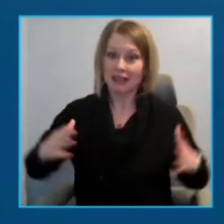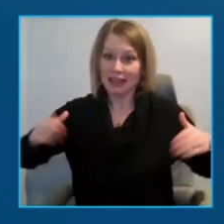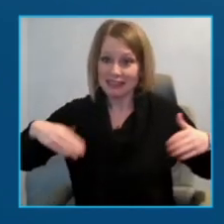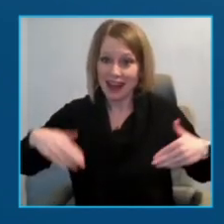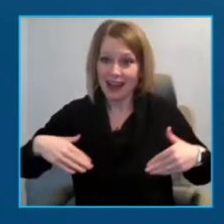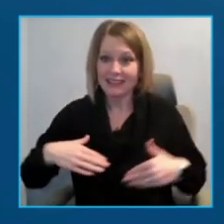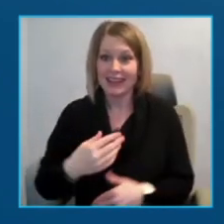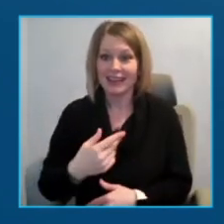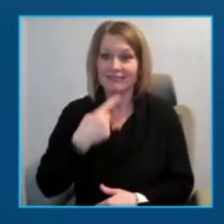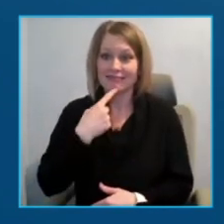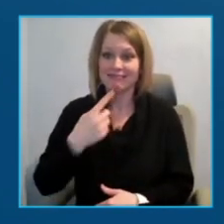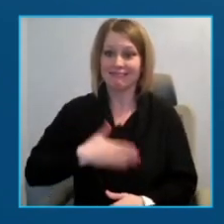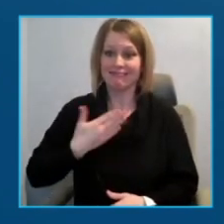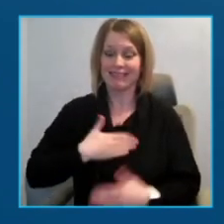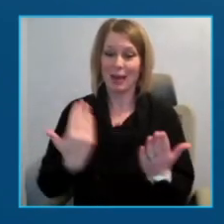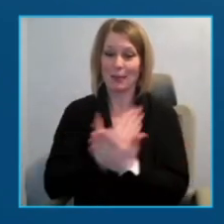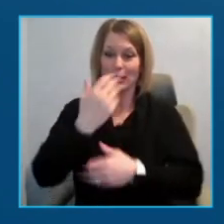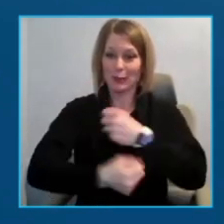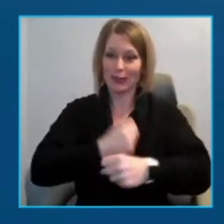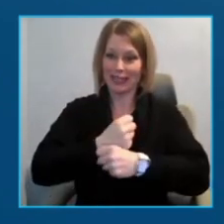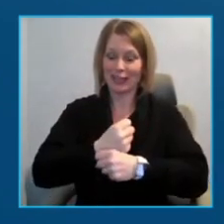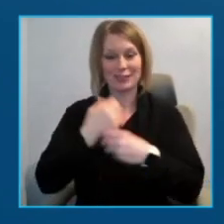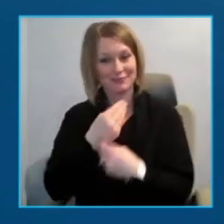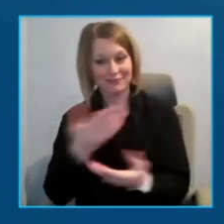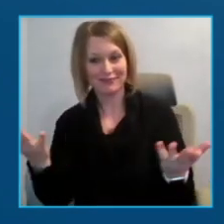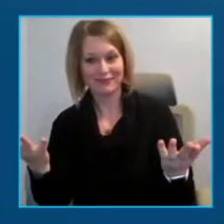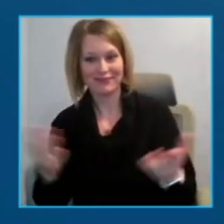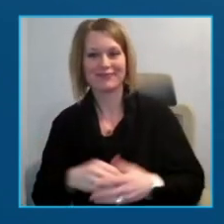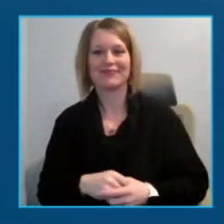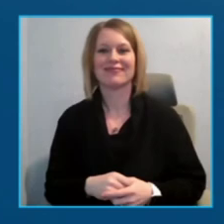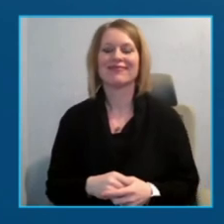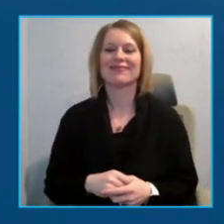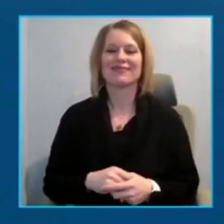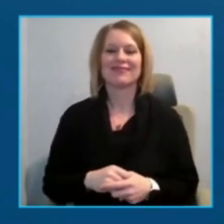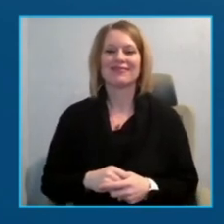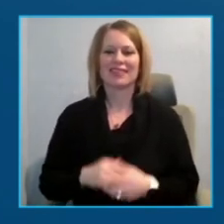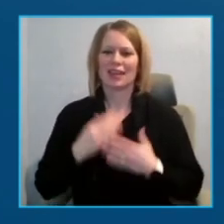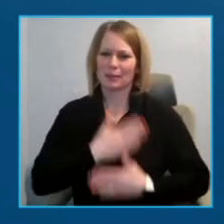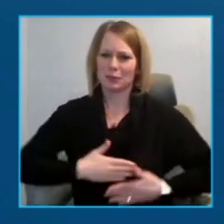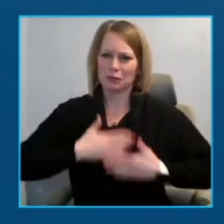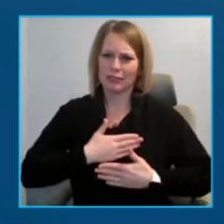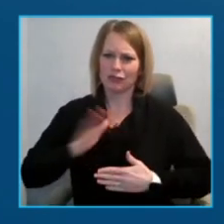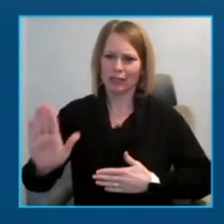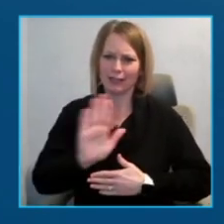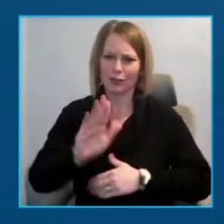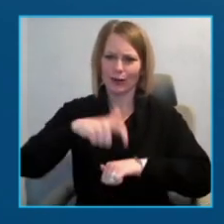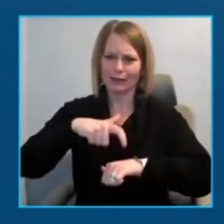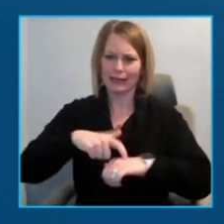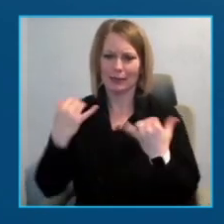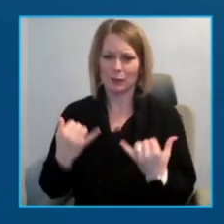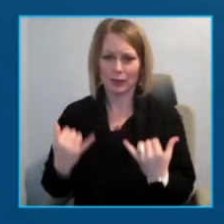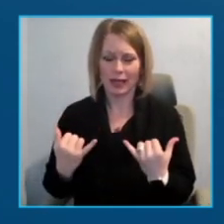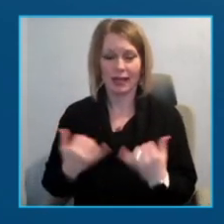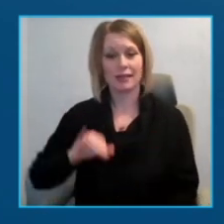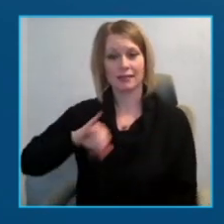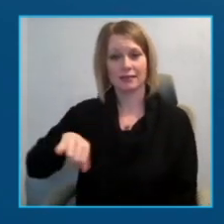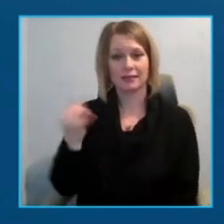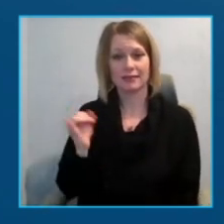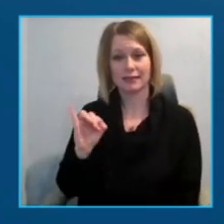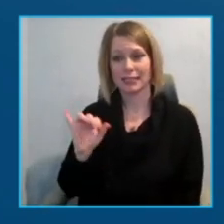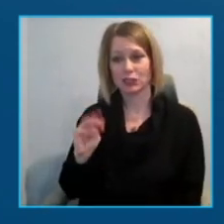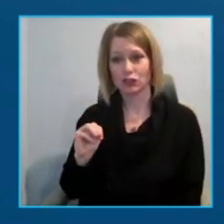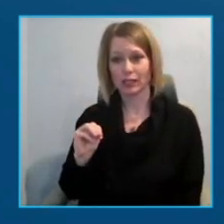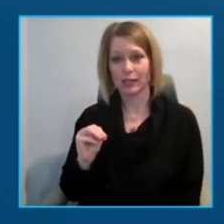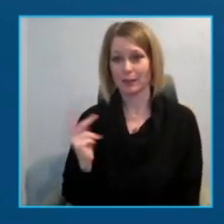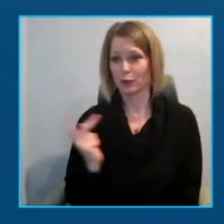Year. We appreciate you taking the time to join us today. Jim and I hope that you are all